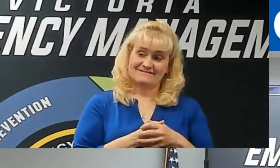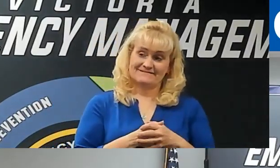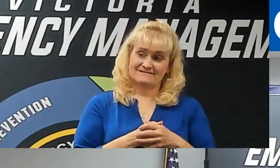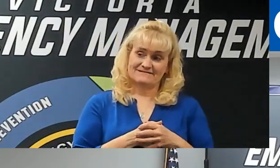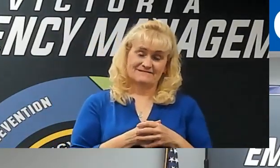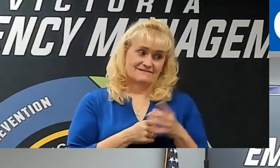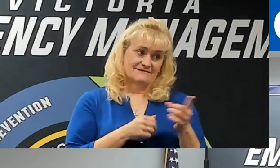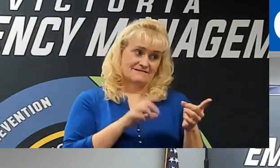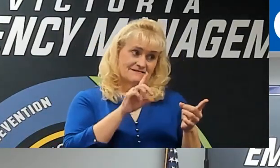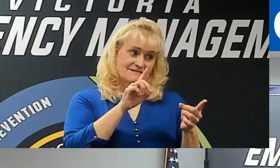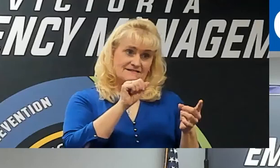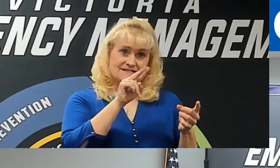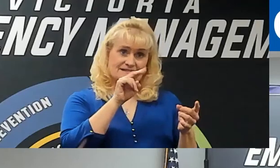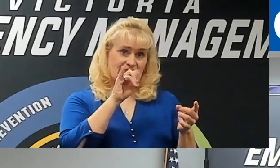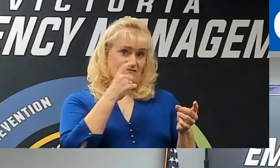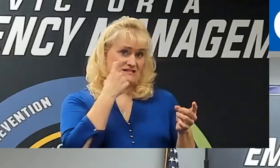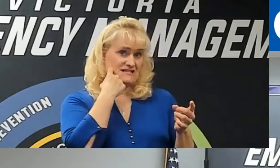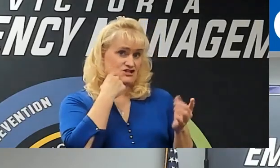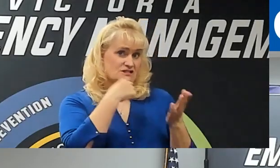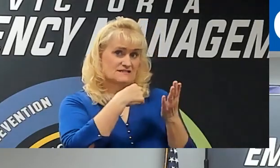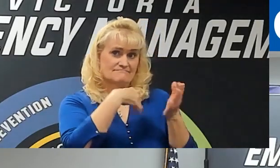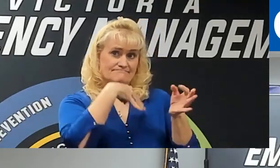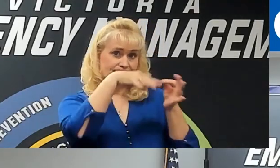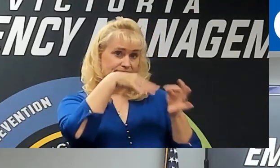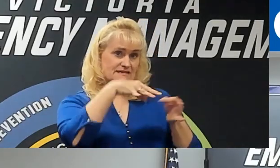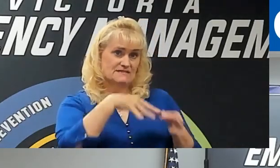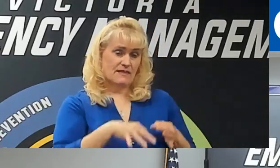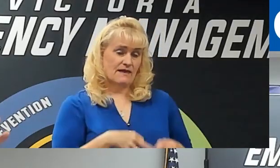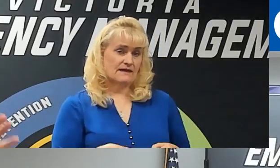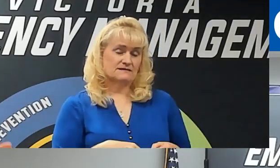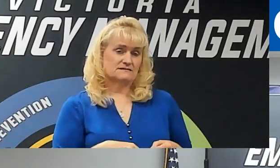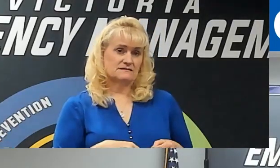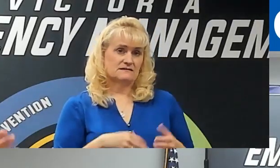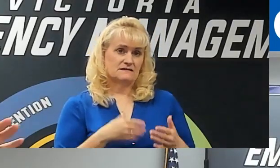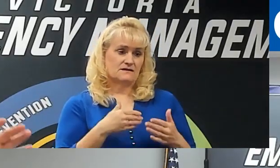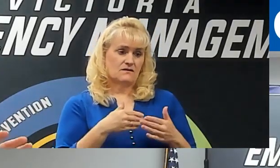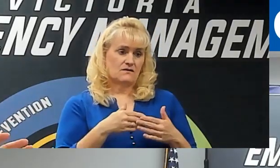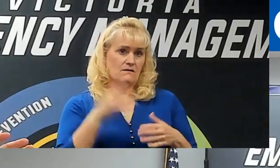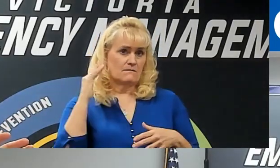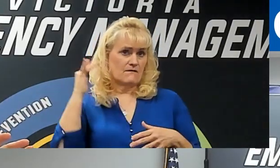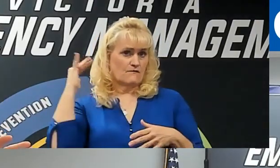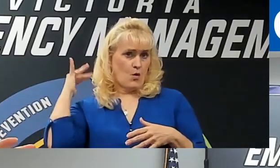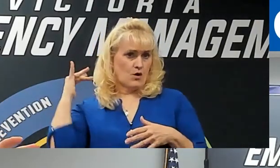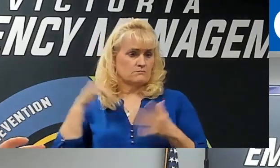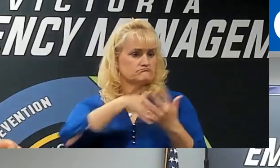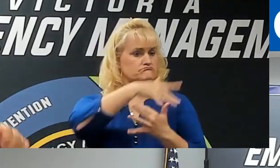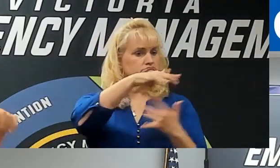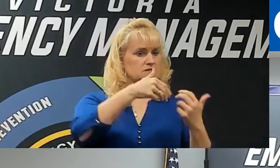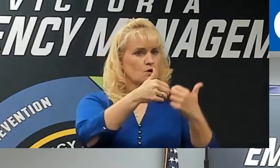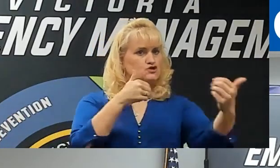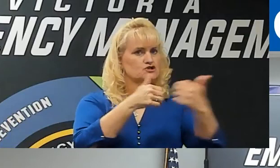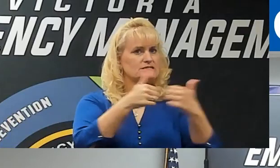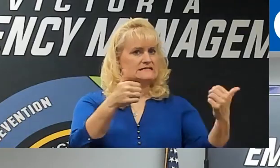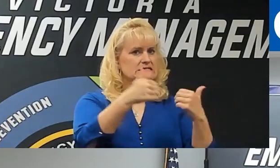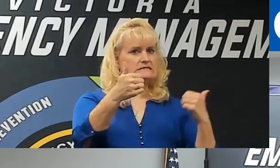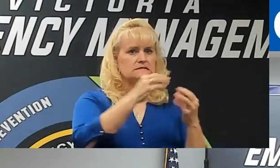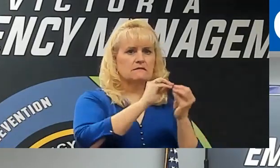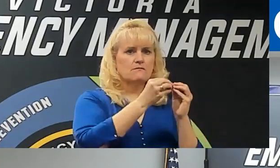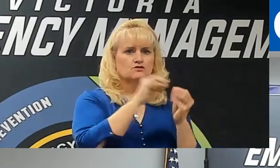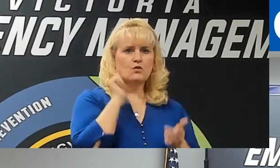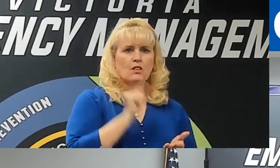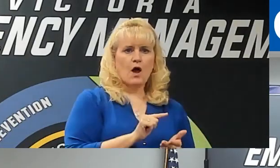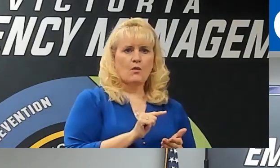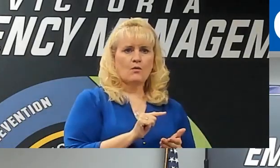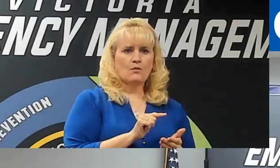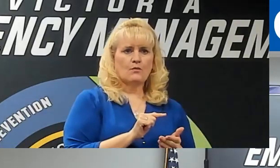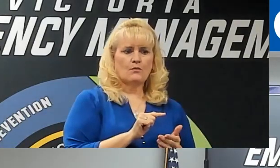David just explained that. If you look at it, before we were wearing masks, we were social distancing. Numbers are low.